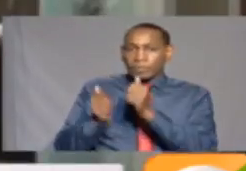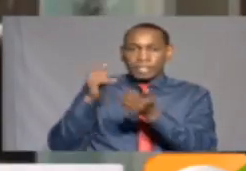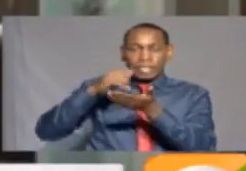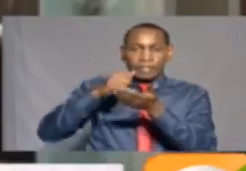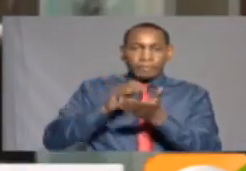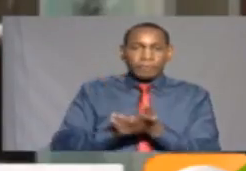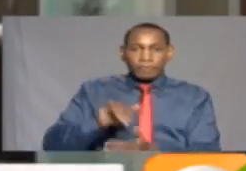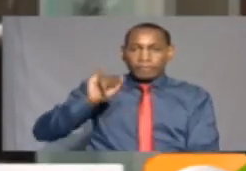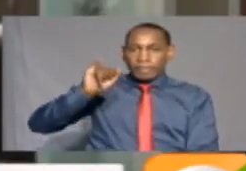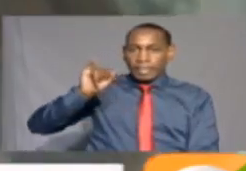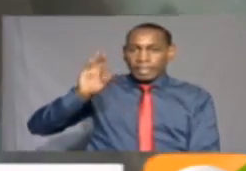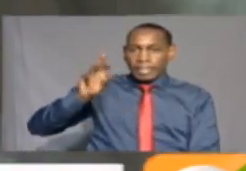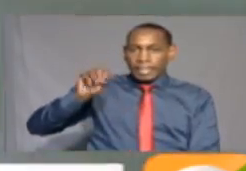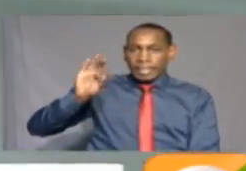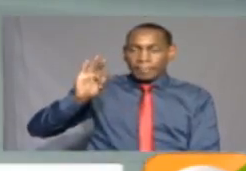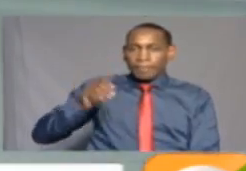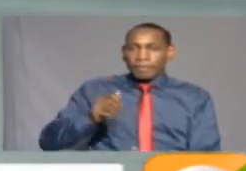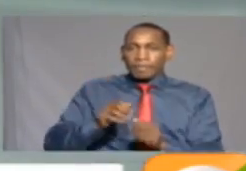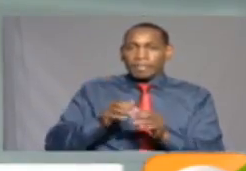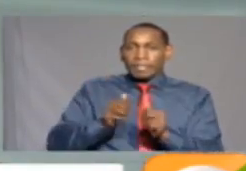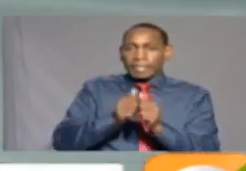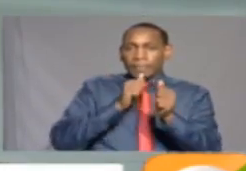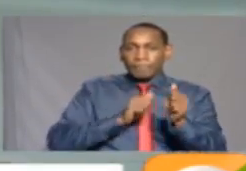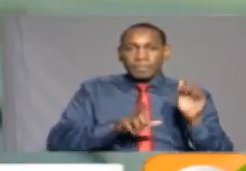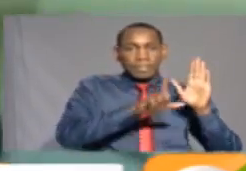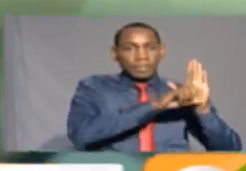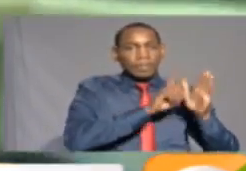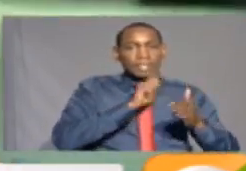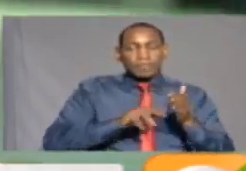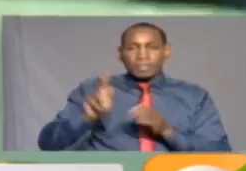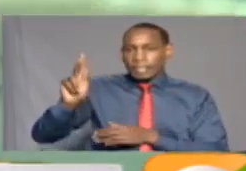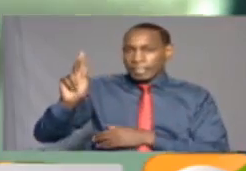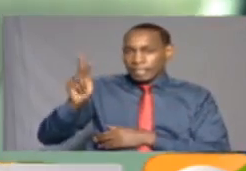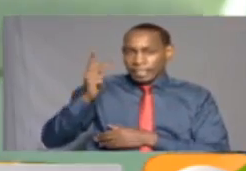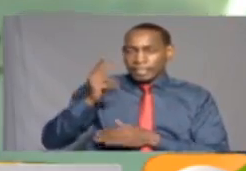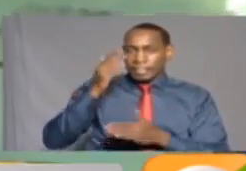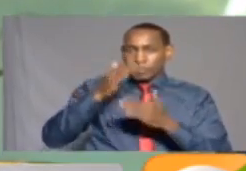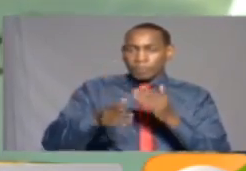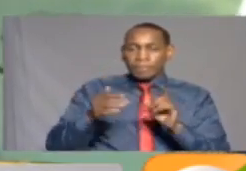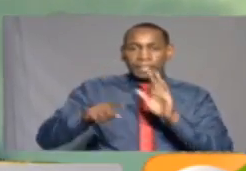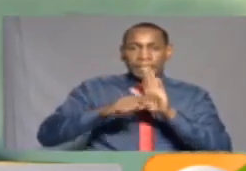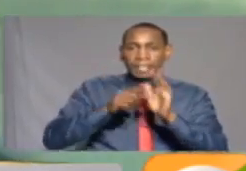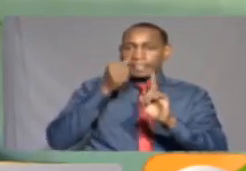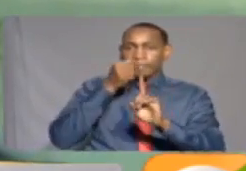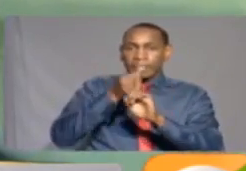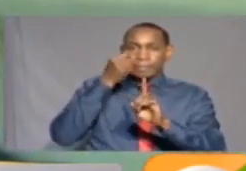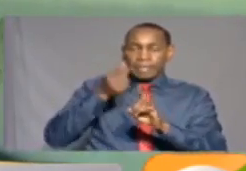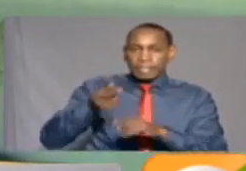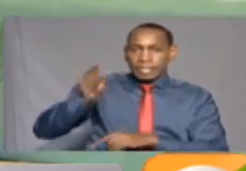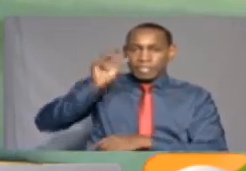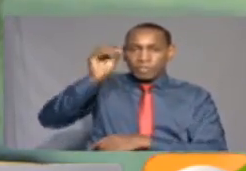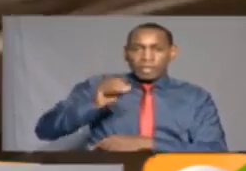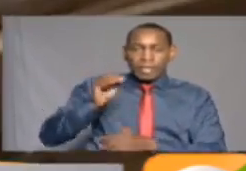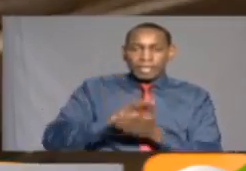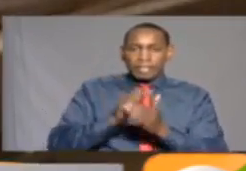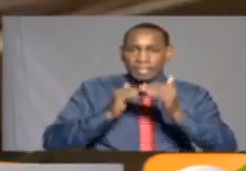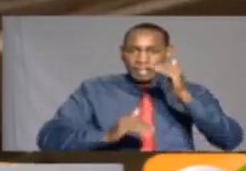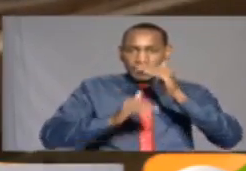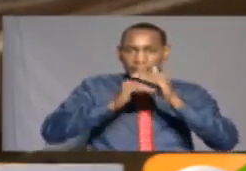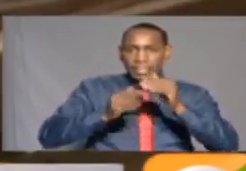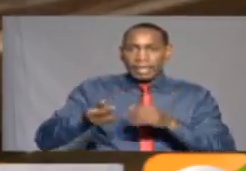the IMF, which has so long opposed the rate capping law, says for Kenya to avoid the adverse effects of capping rates, it should increase its ceiling high